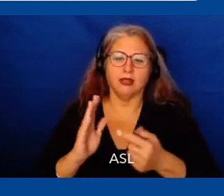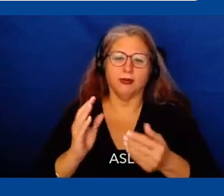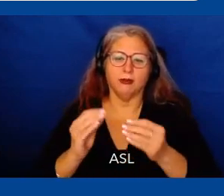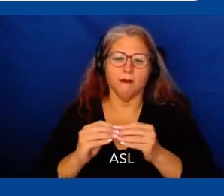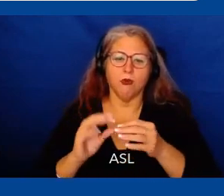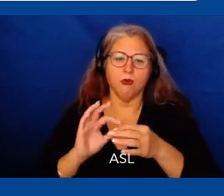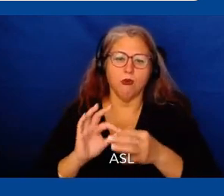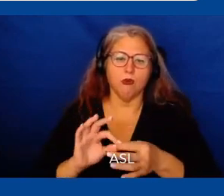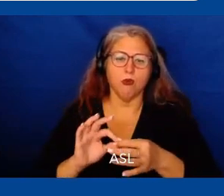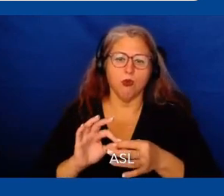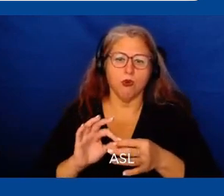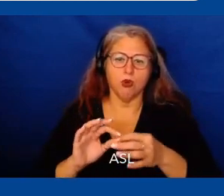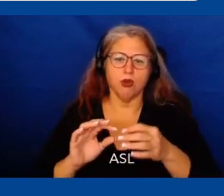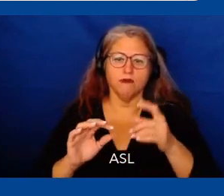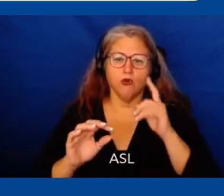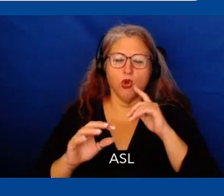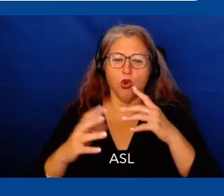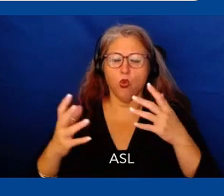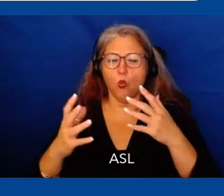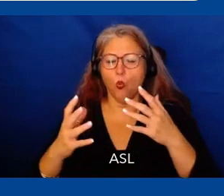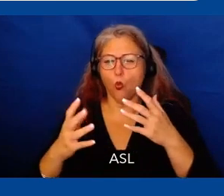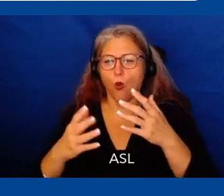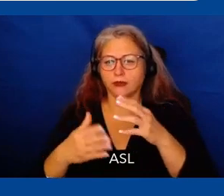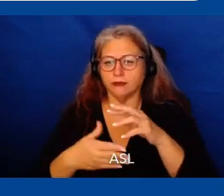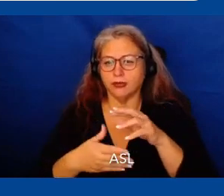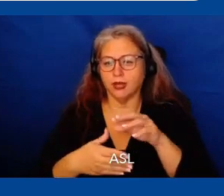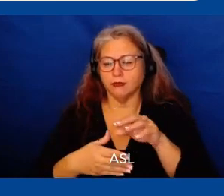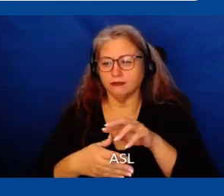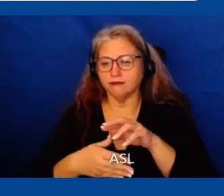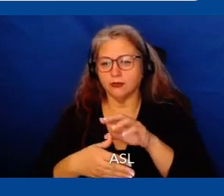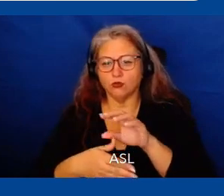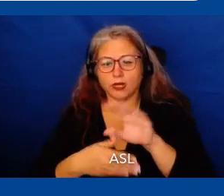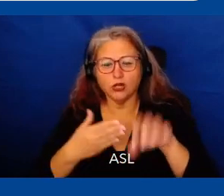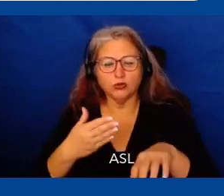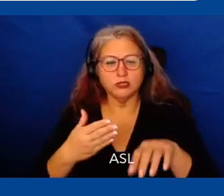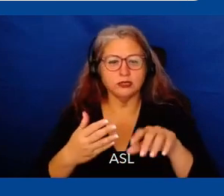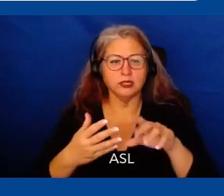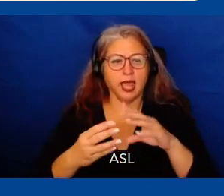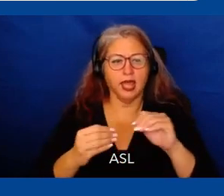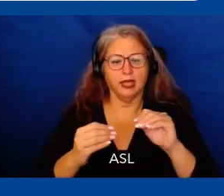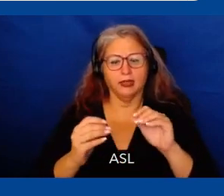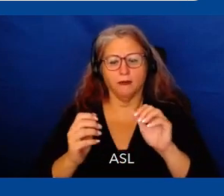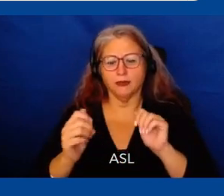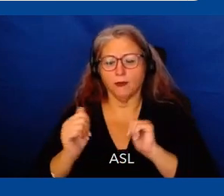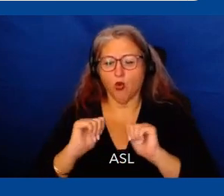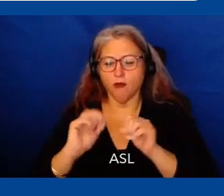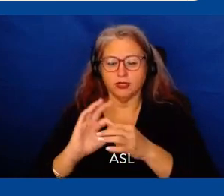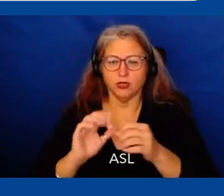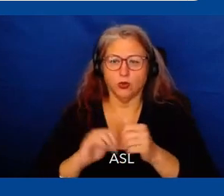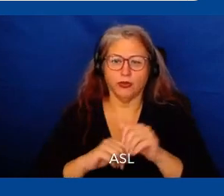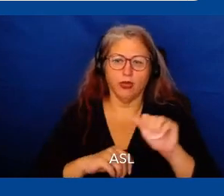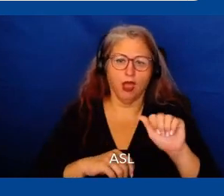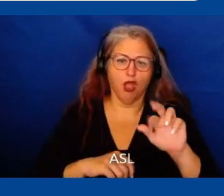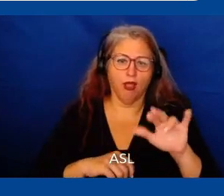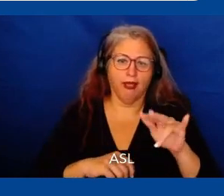into what the implications are of like performance with archives. Okay,